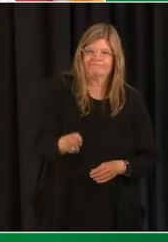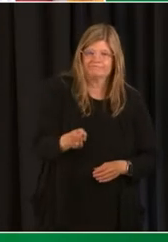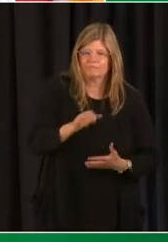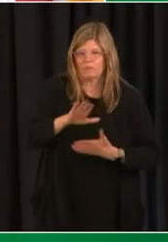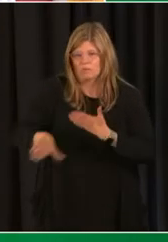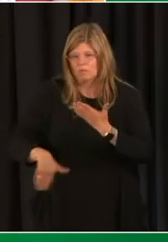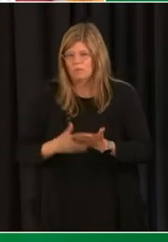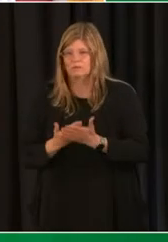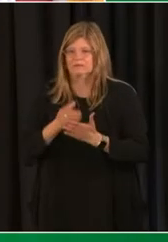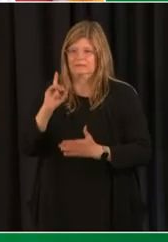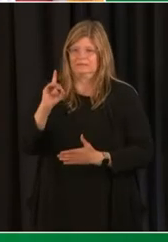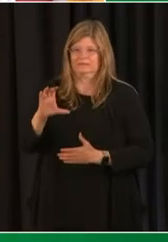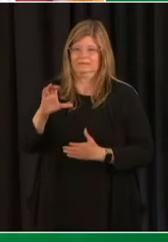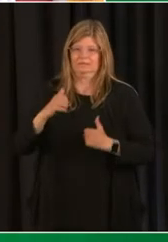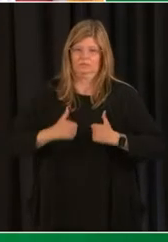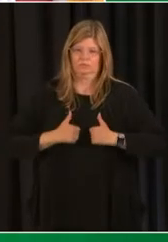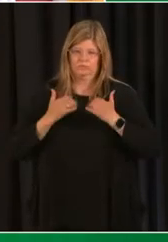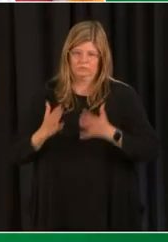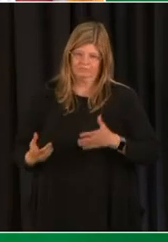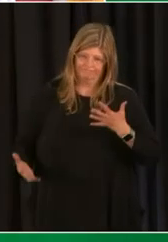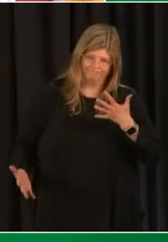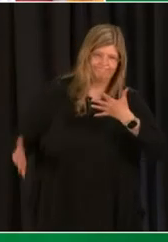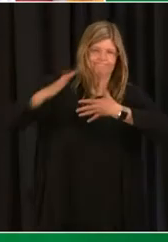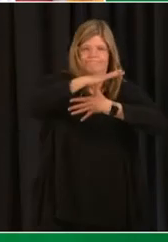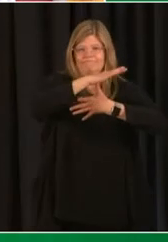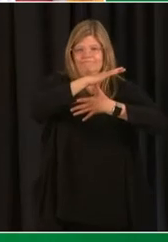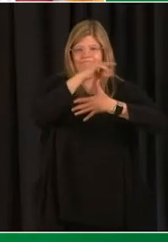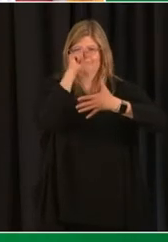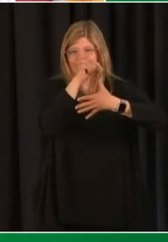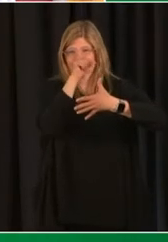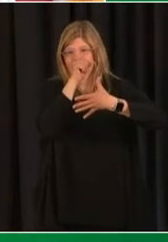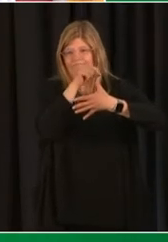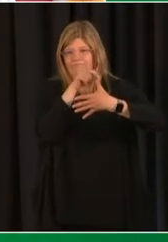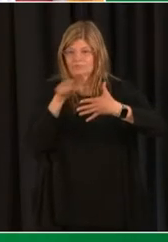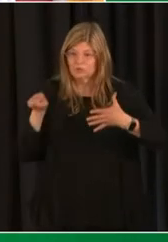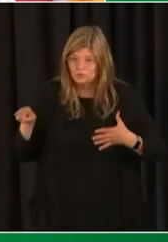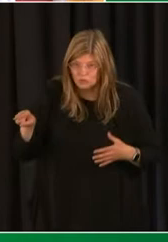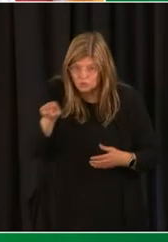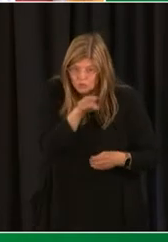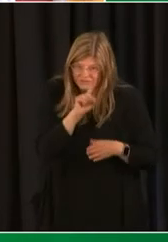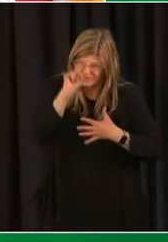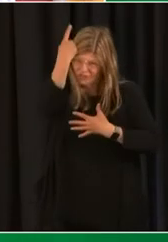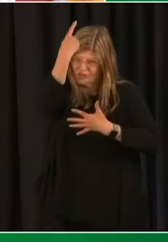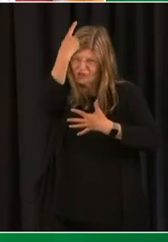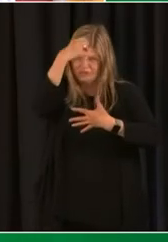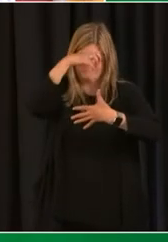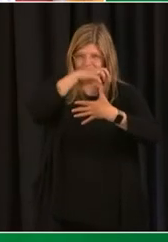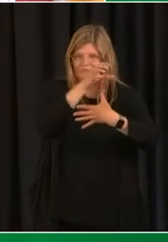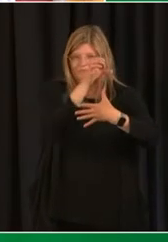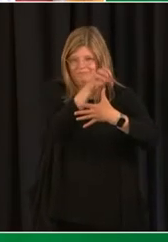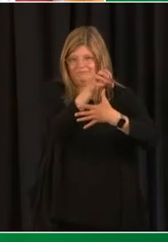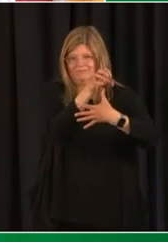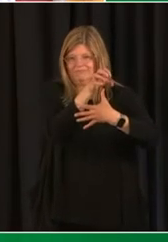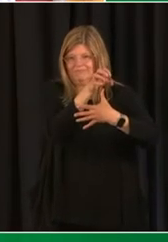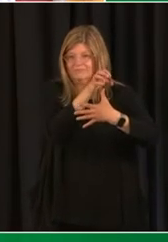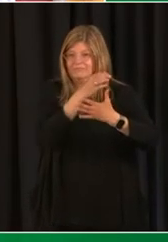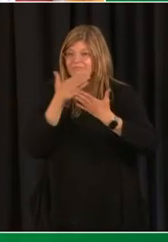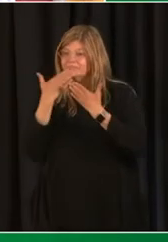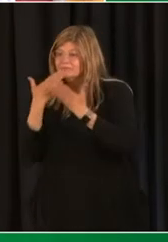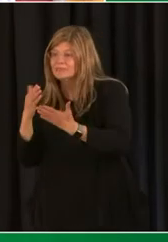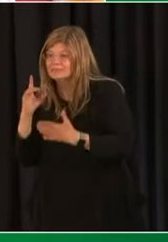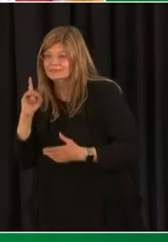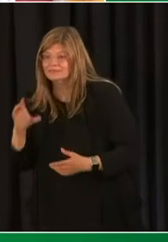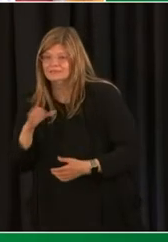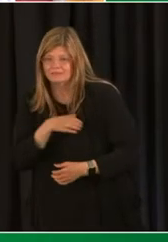residents from collateral damage. So I want to end by saying, Thank you, Director Donaldson. Thank